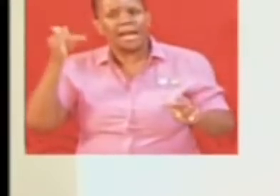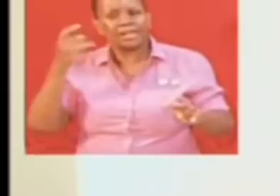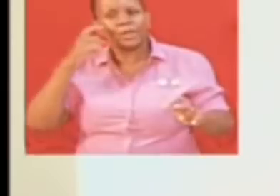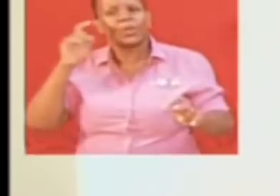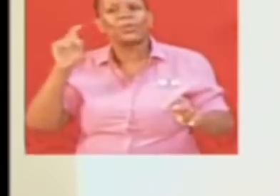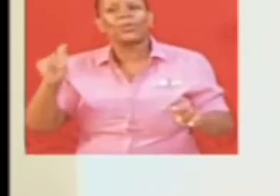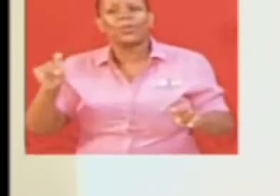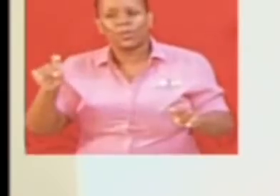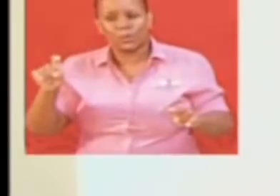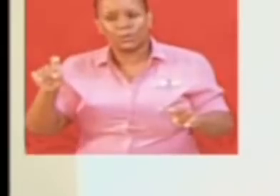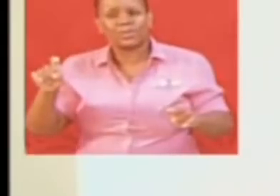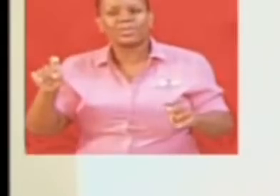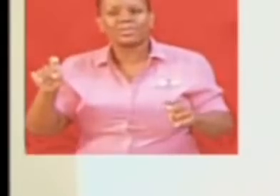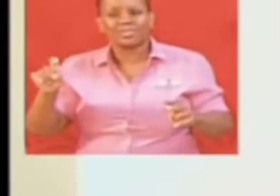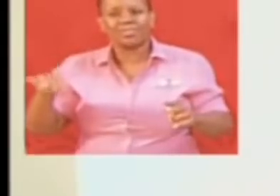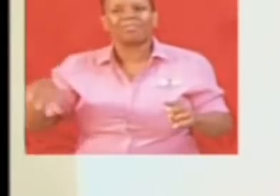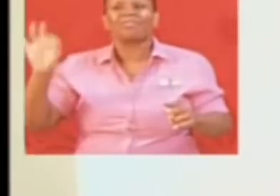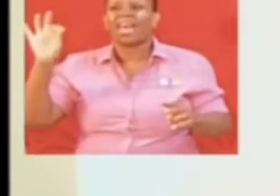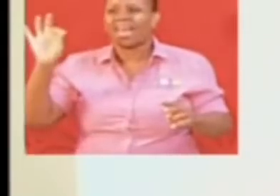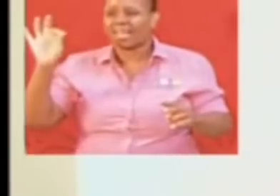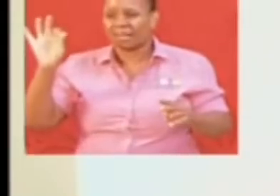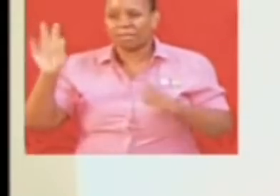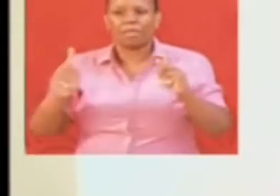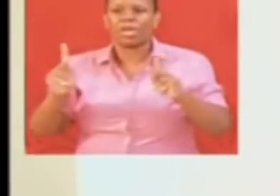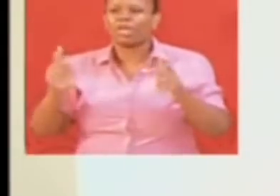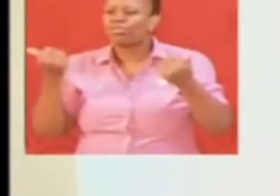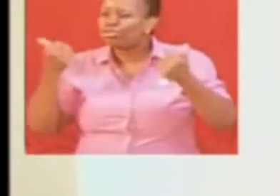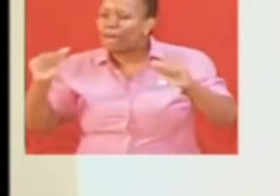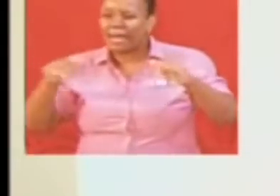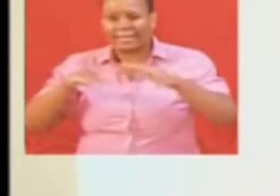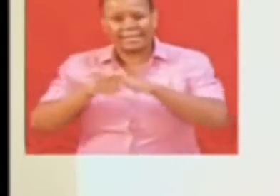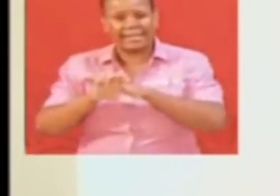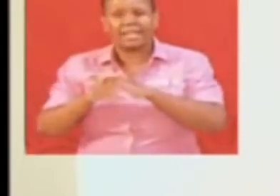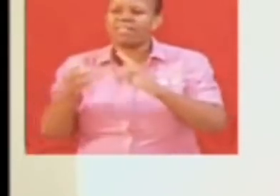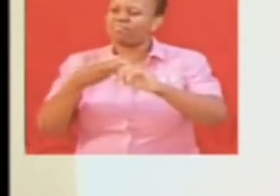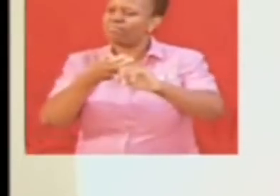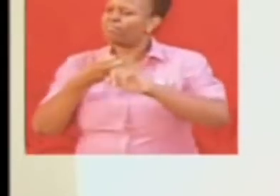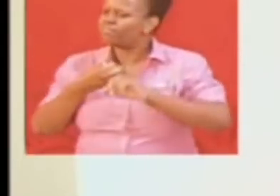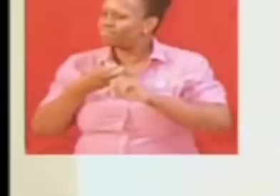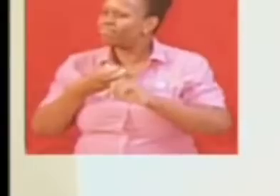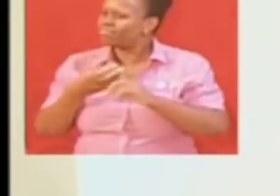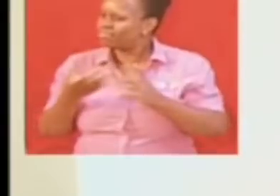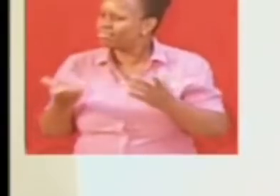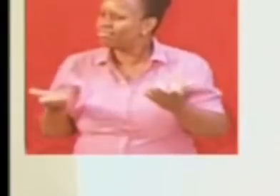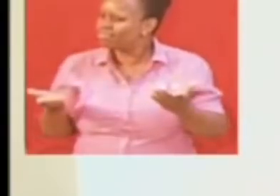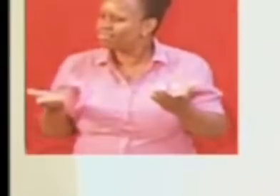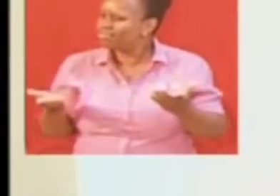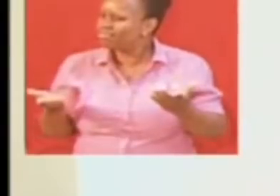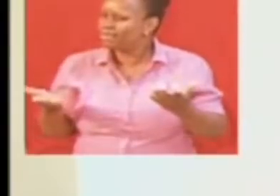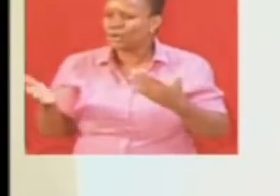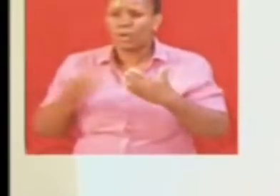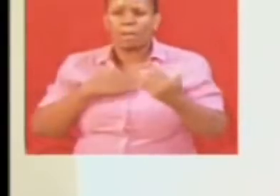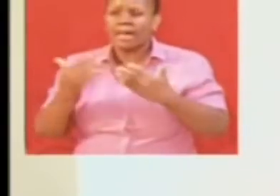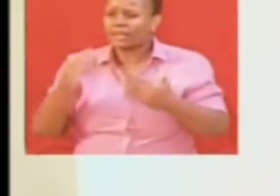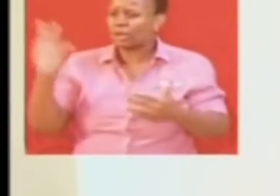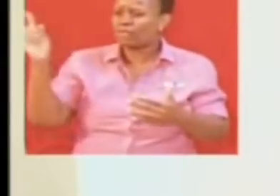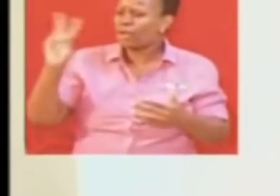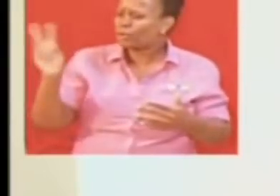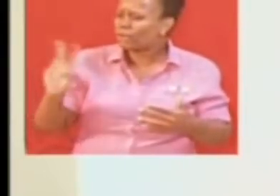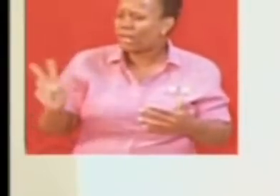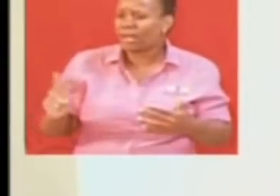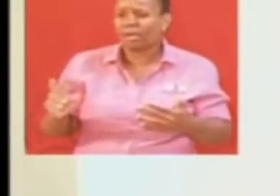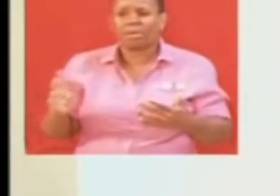from our neighborhood, and by neighborhood I mean Southern Caribbean mainly, Venezuela, and elsewhere, that persons are